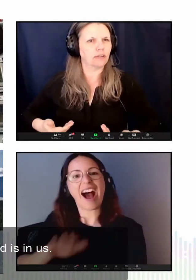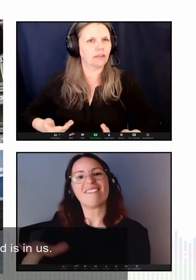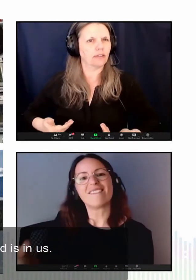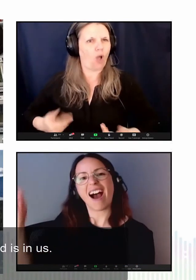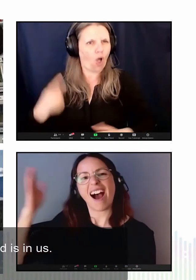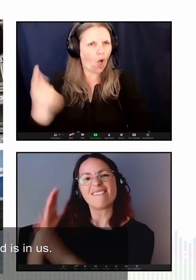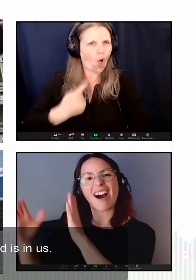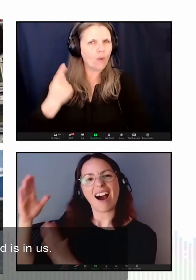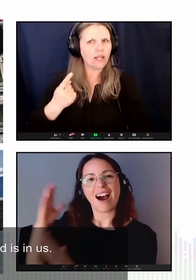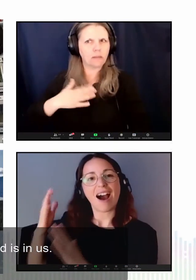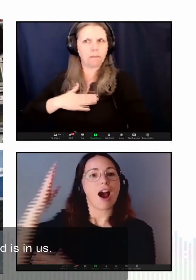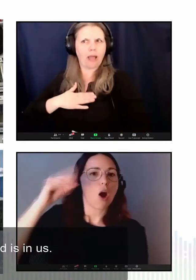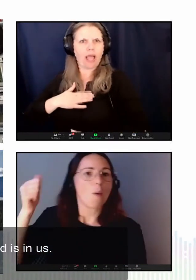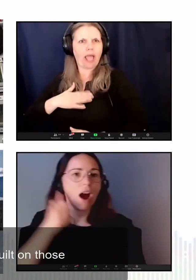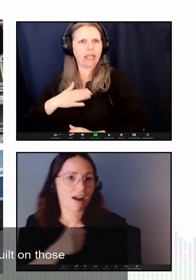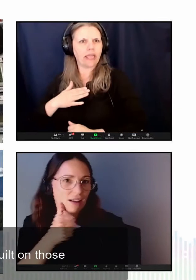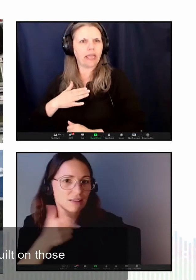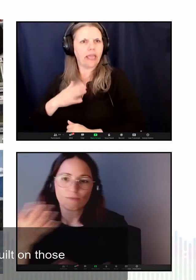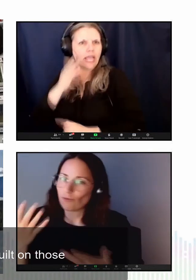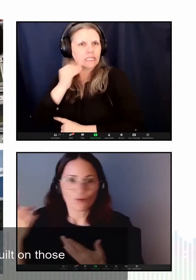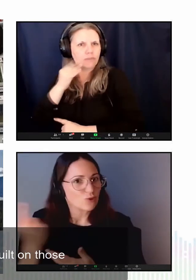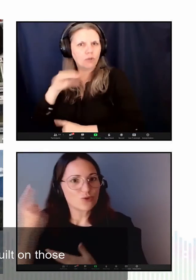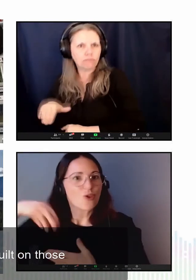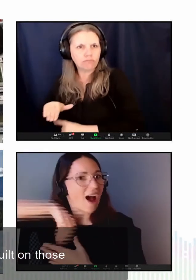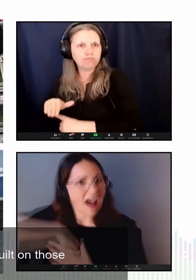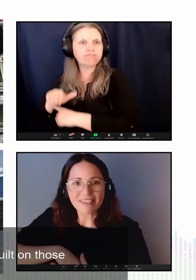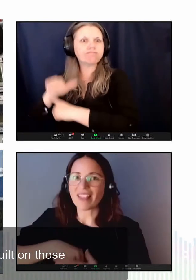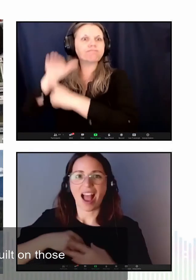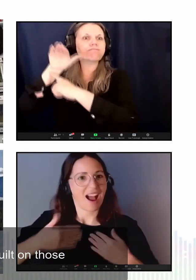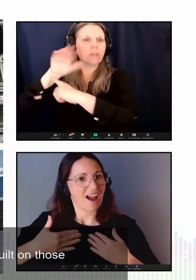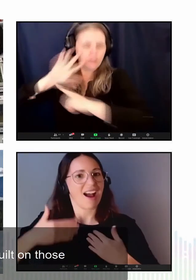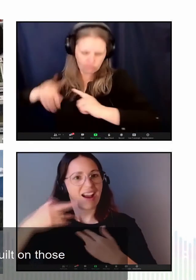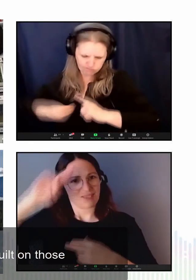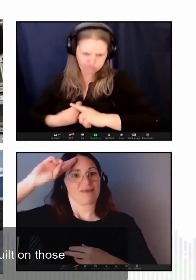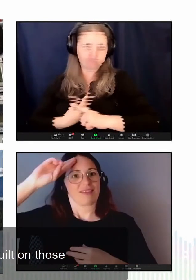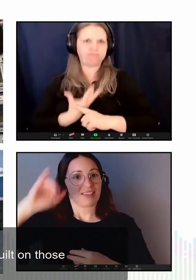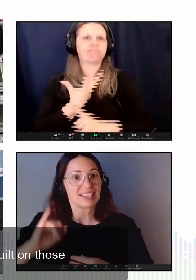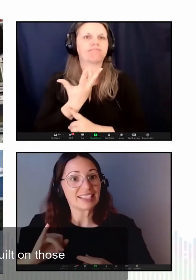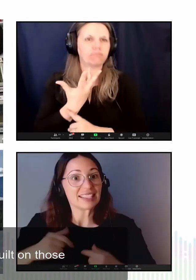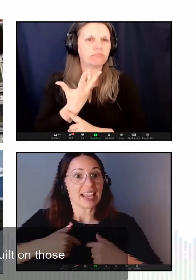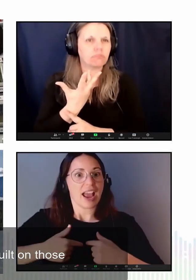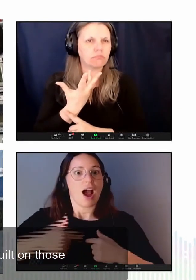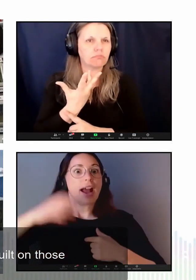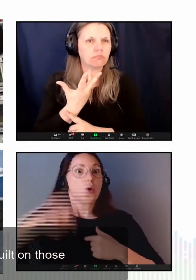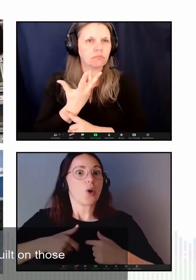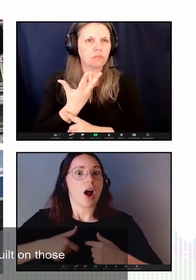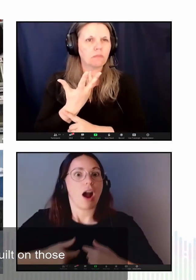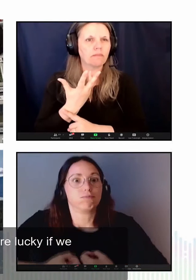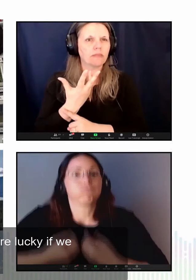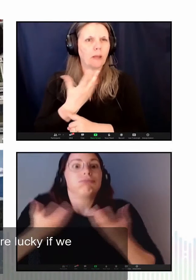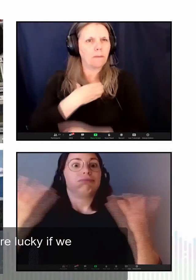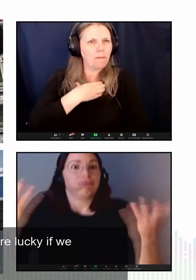us. It's there. And if we reach for it, it will come out. Our passions are built on